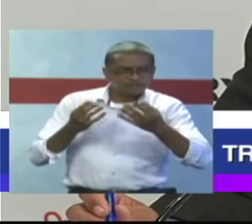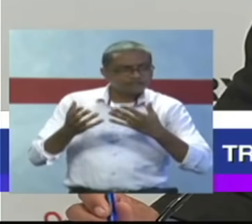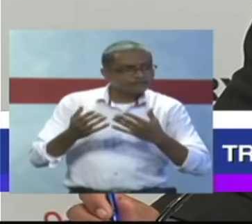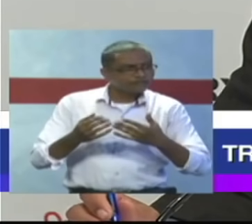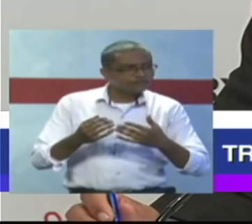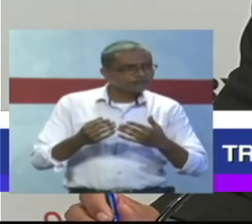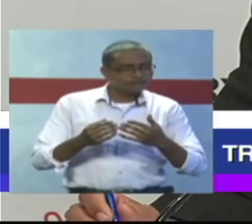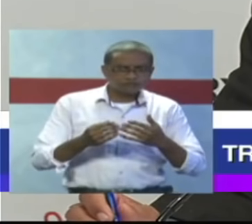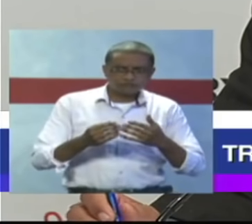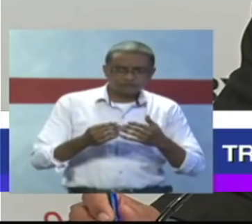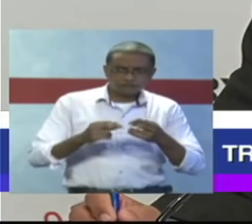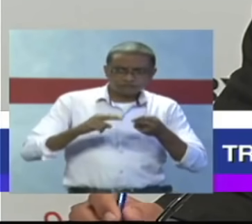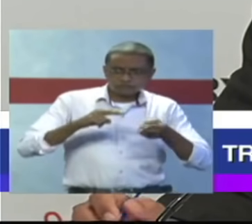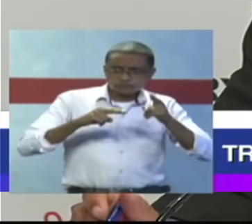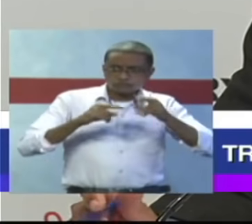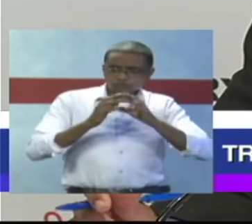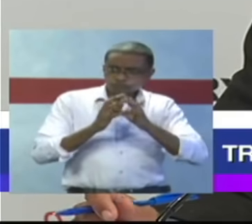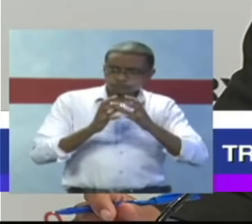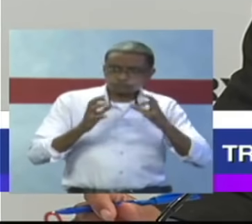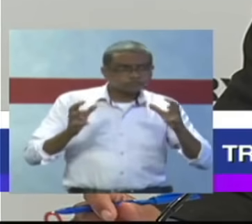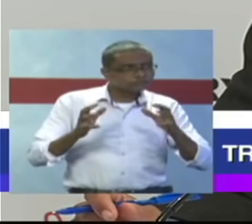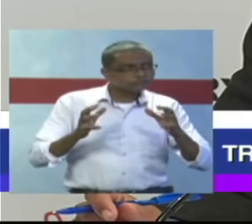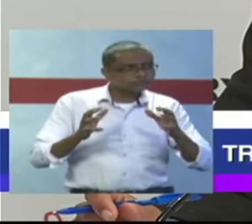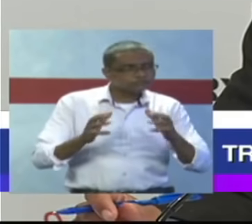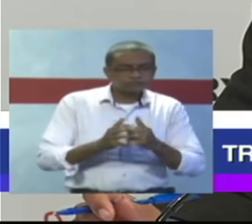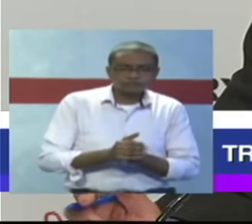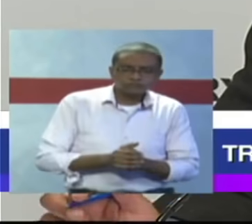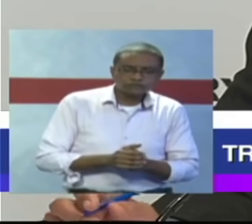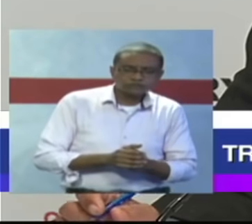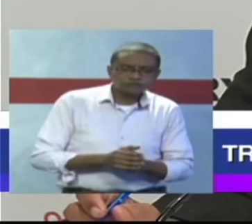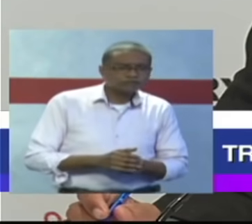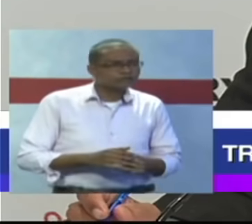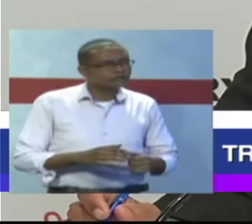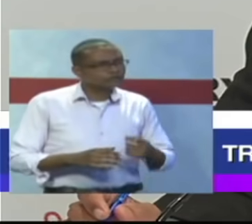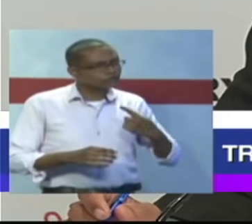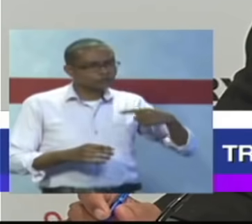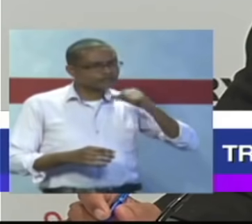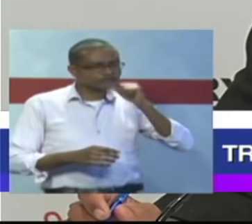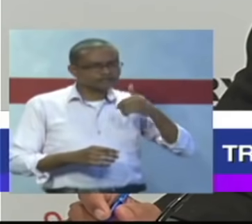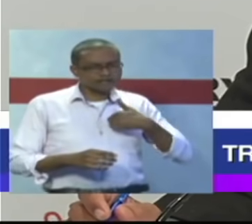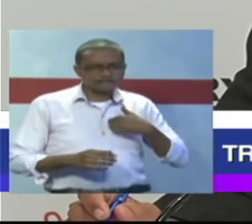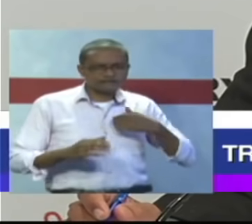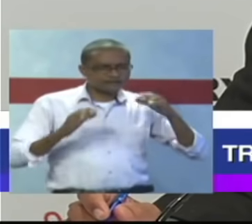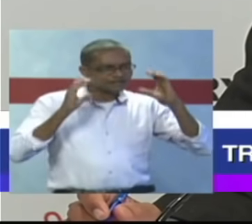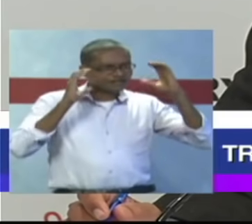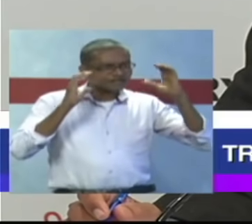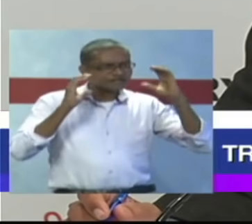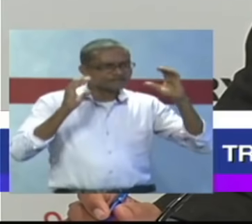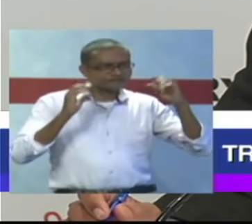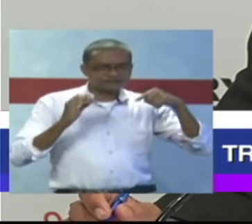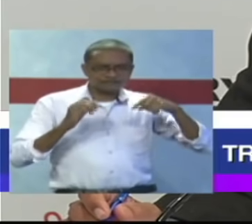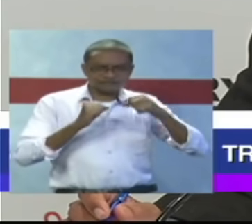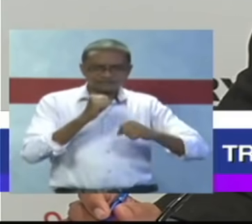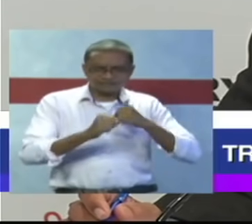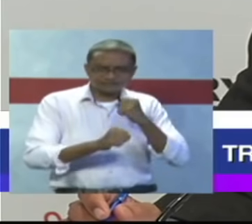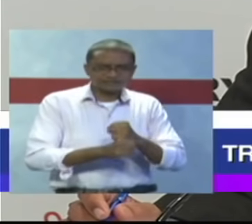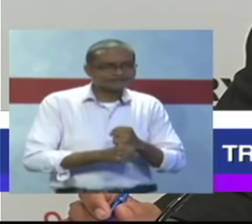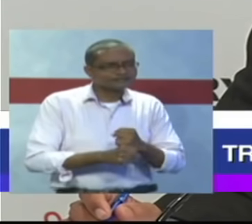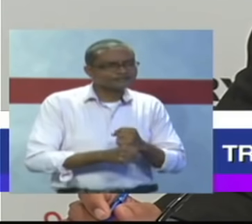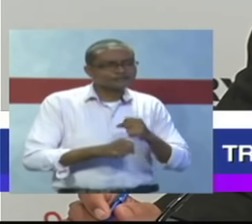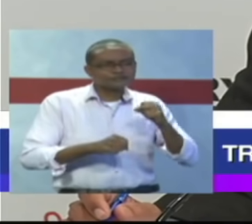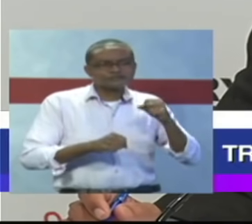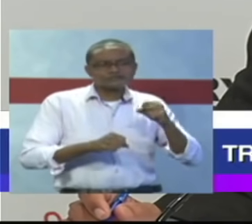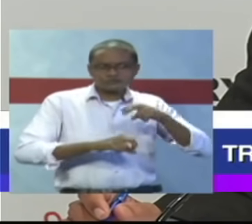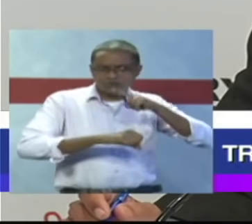numbers, we didn't have a carnival this year. Normally you see the seasonal trends, right? So I have to point that out to you. So